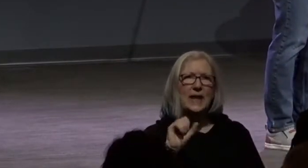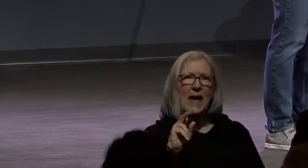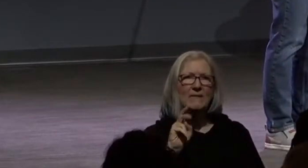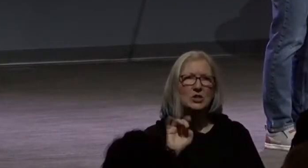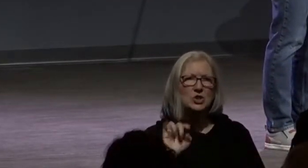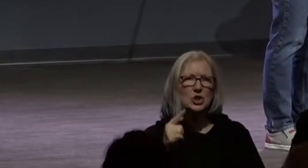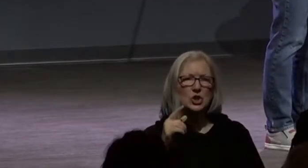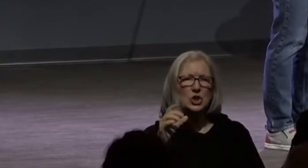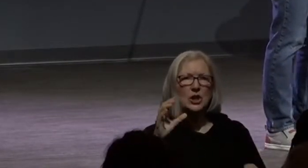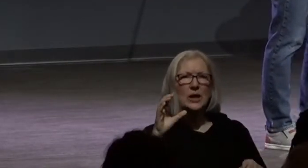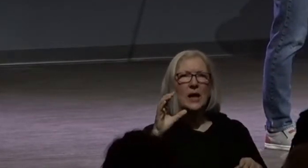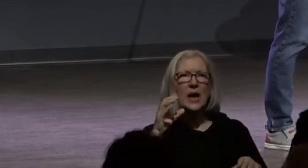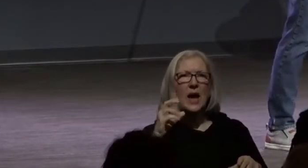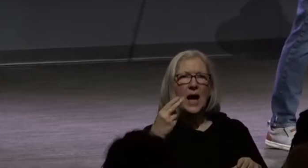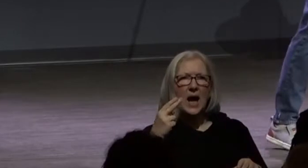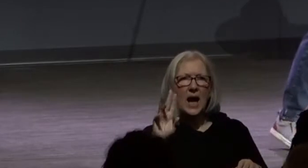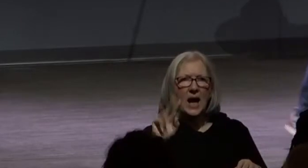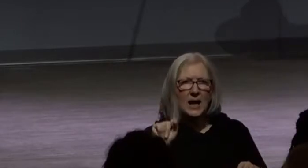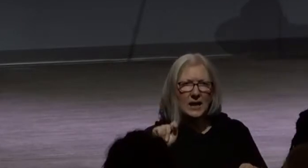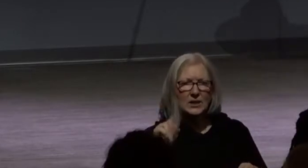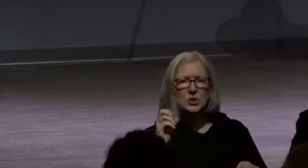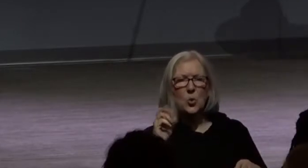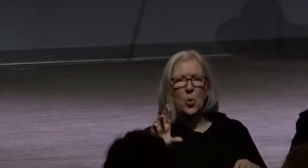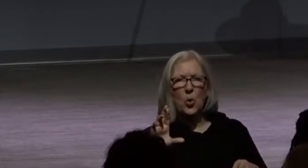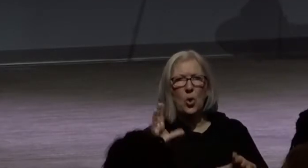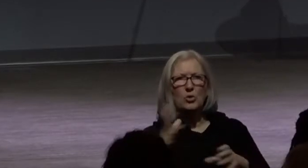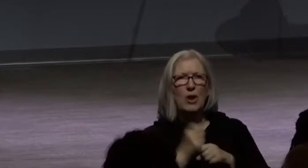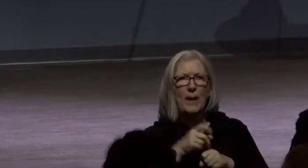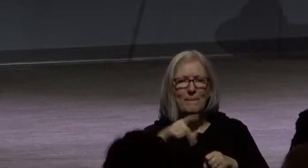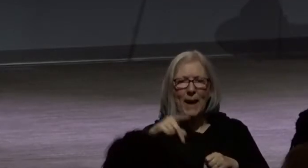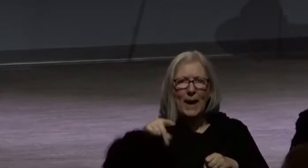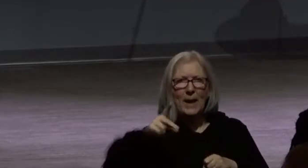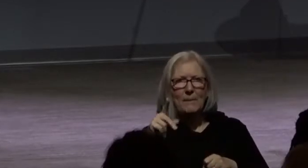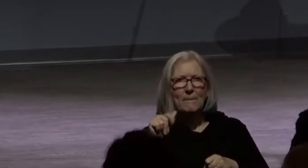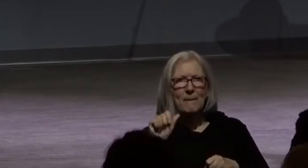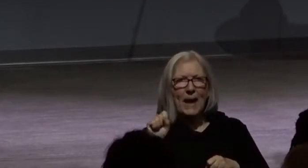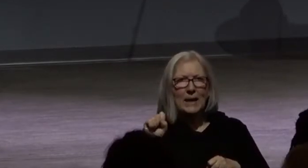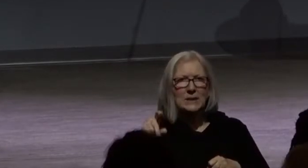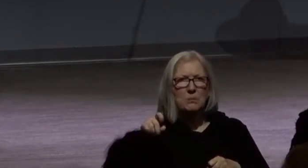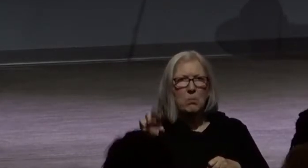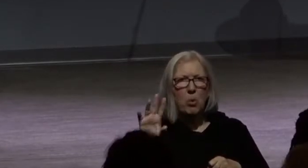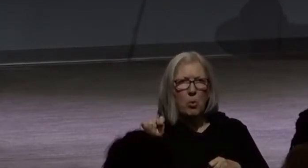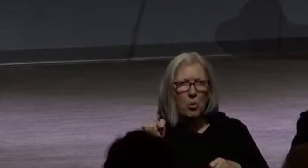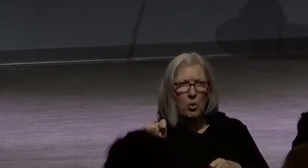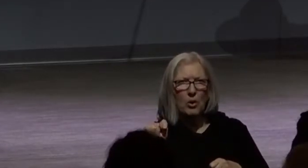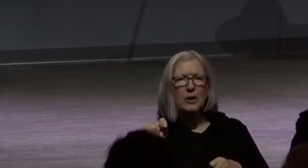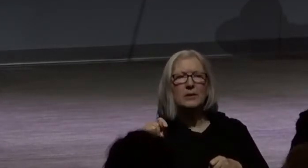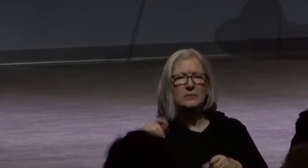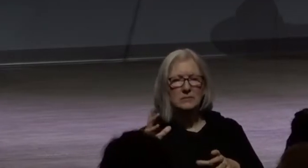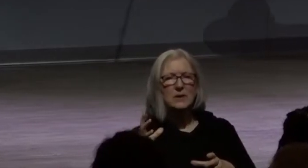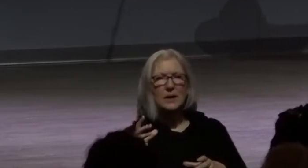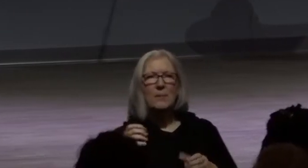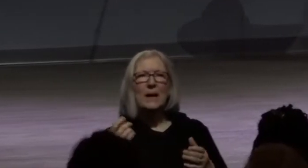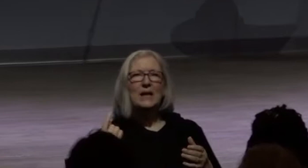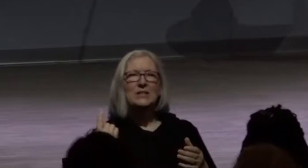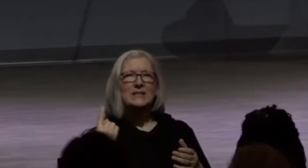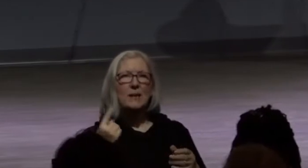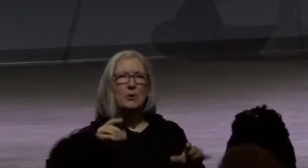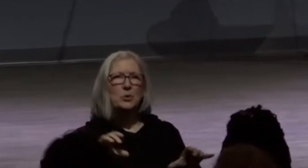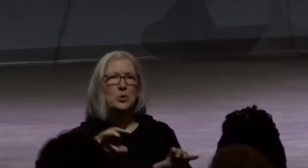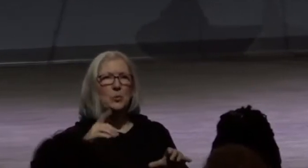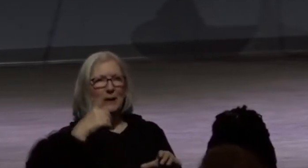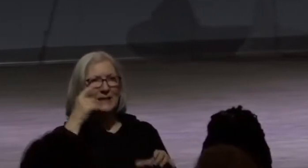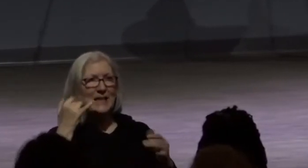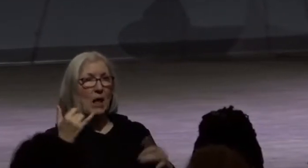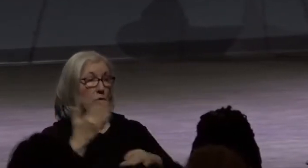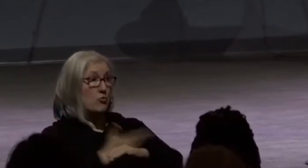go around and meet the ministries of the church. Find a way that you can serve. And here's something to do, because we're kind of like winding down on the